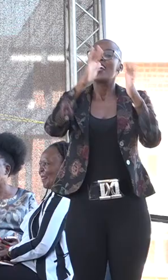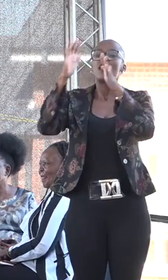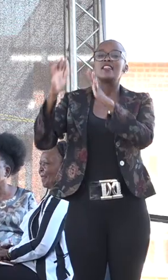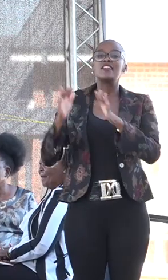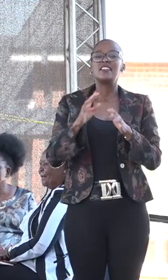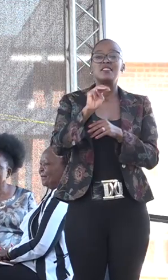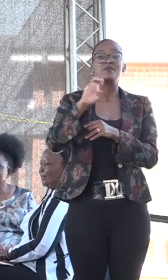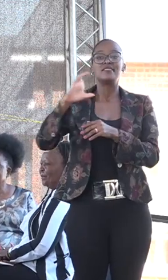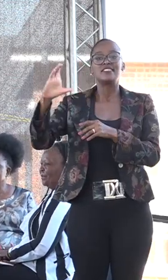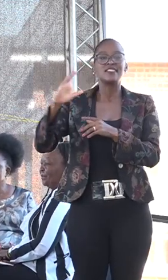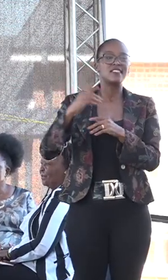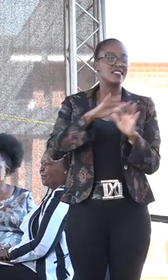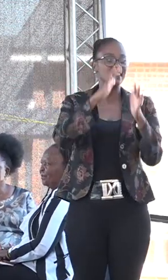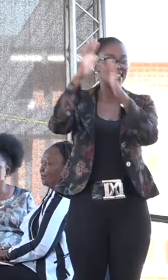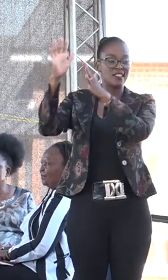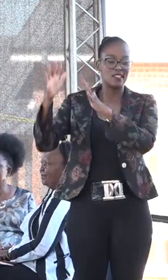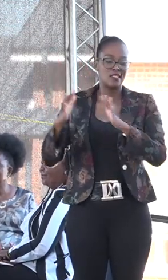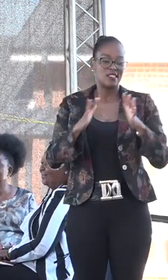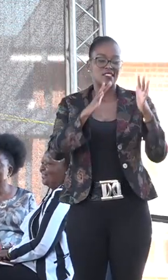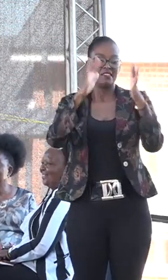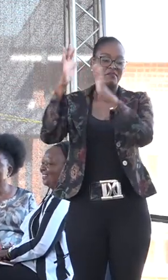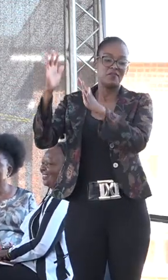Halala, MEC, Maile Halala.